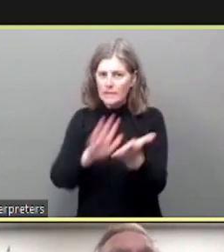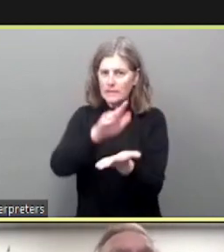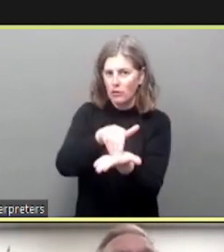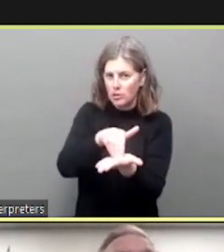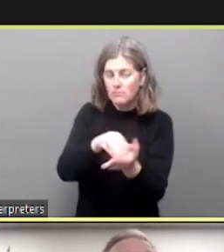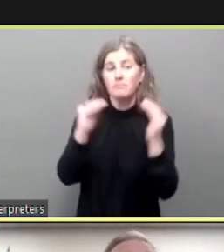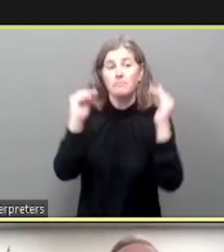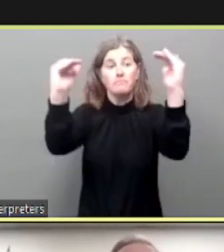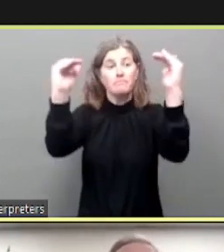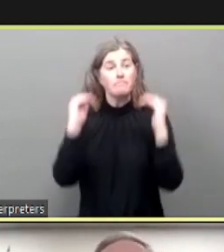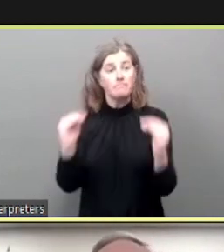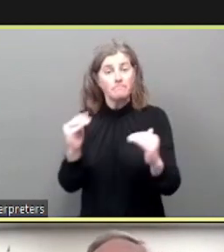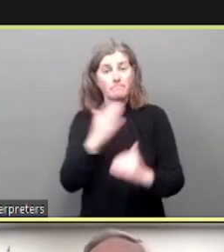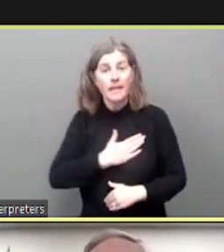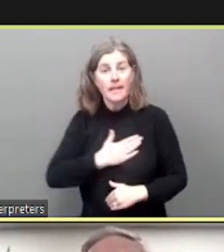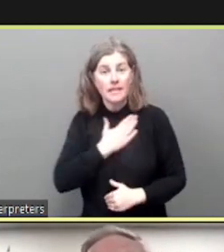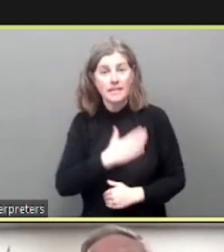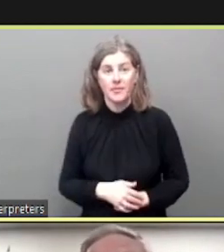please.